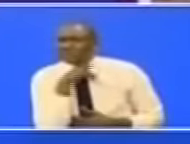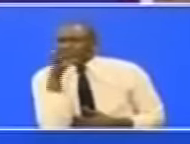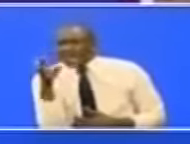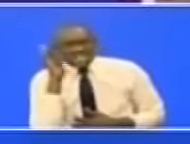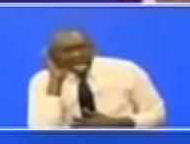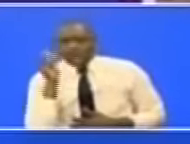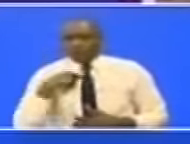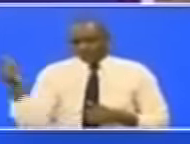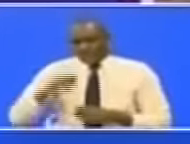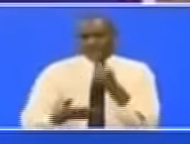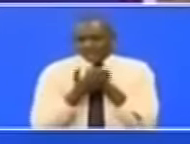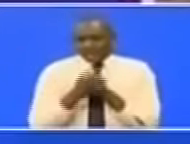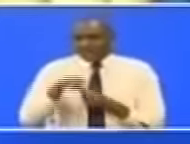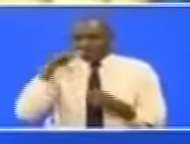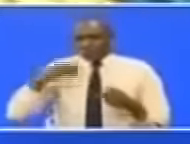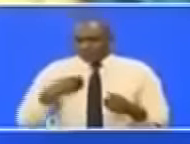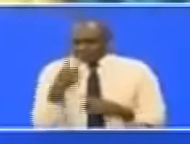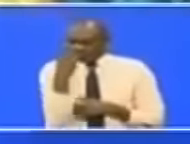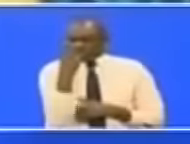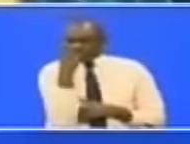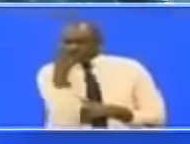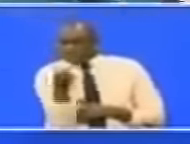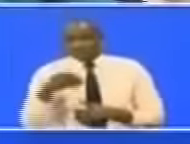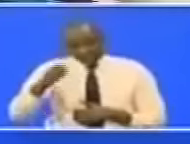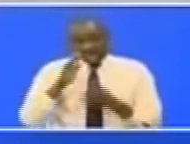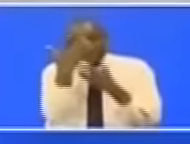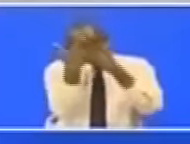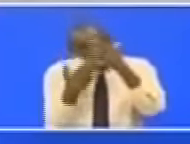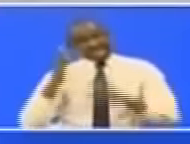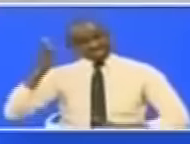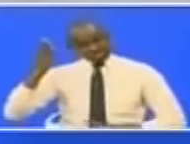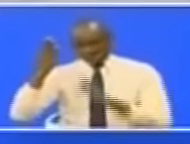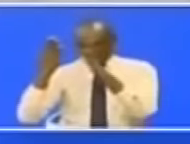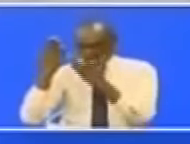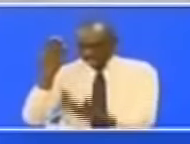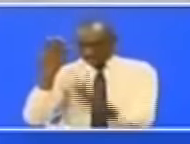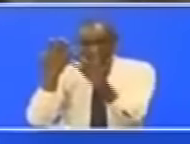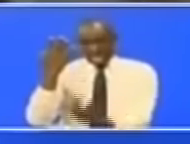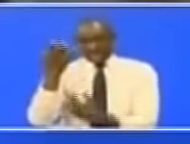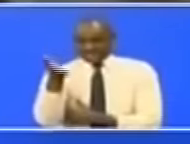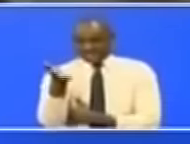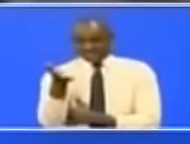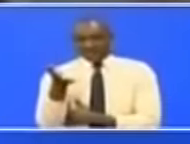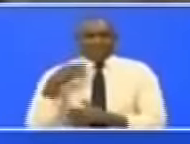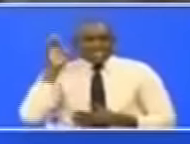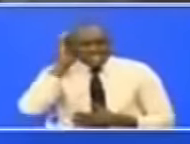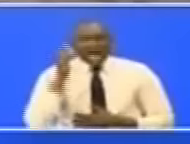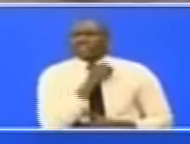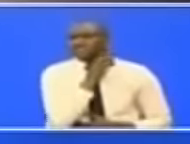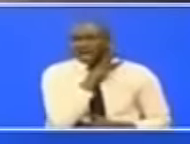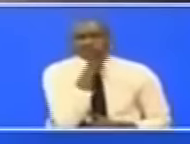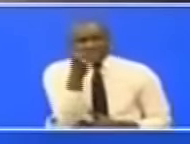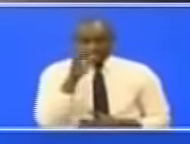to help, only to be met by the two suspects, who at the time were armed with blood-soaked machetes.